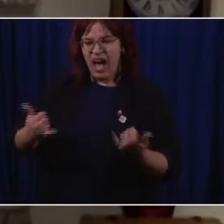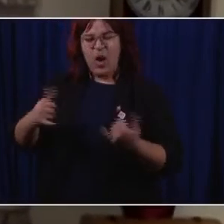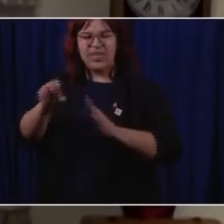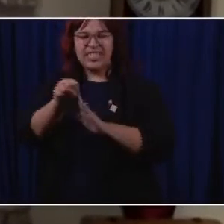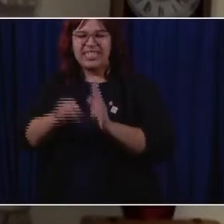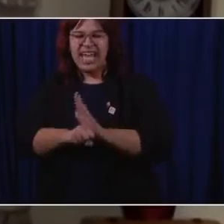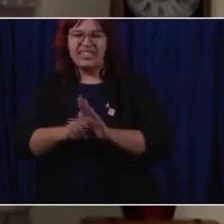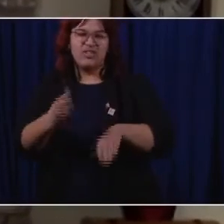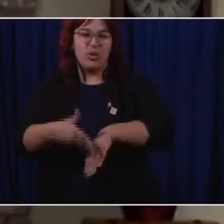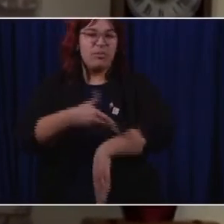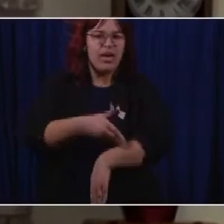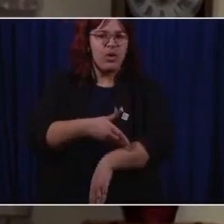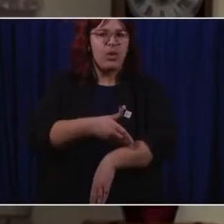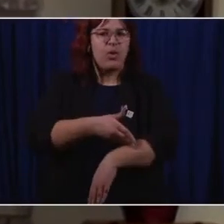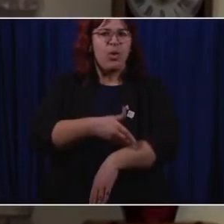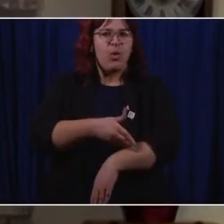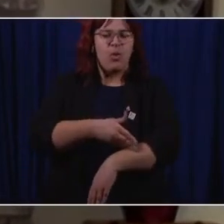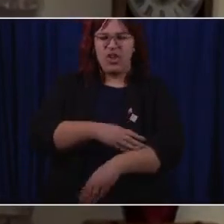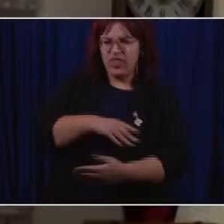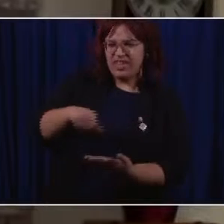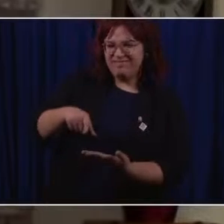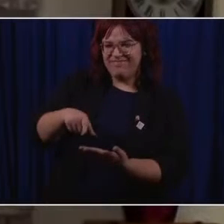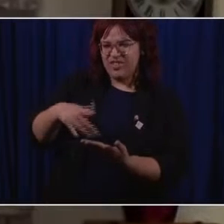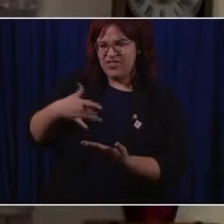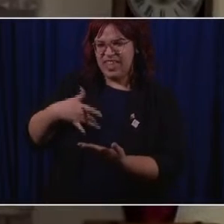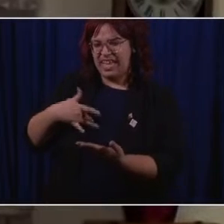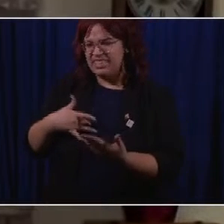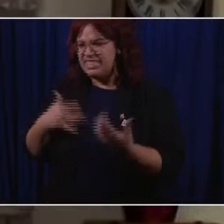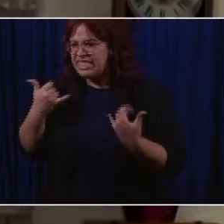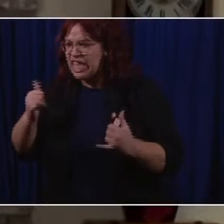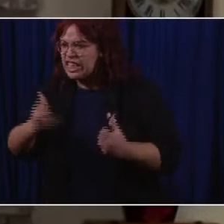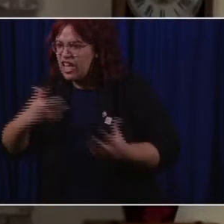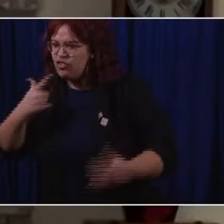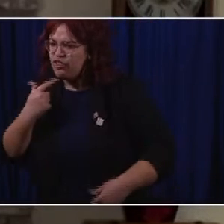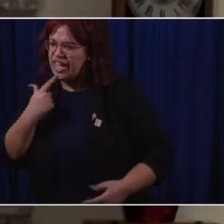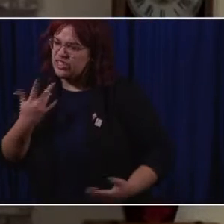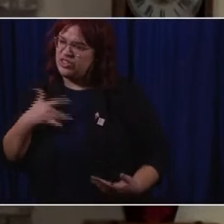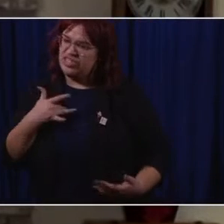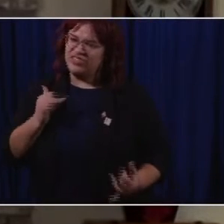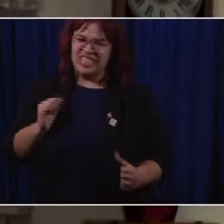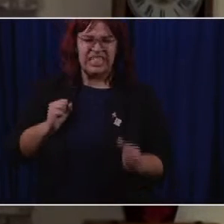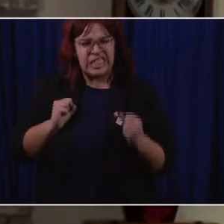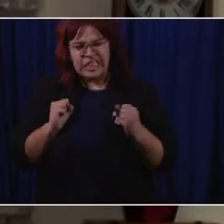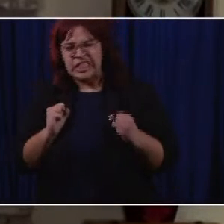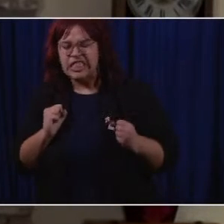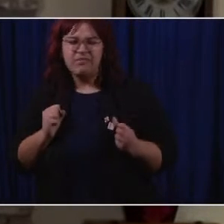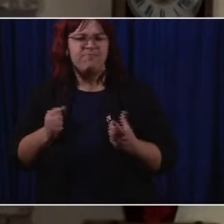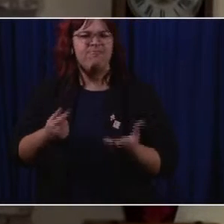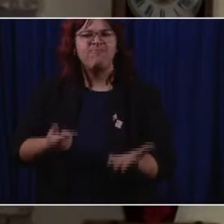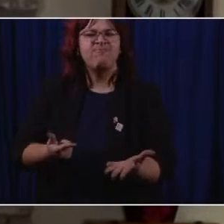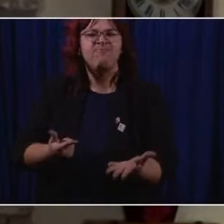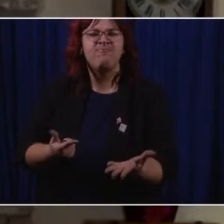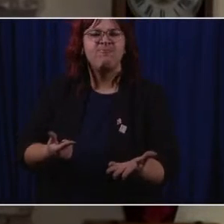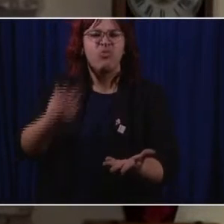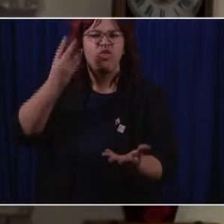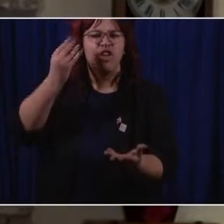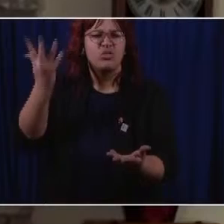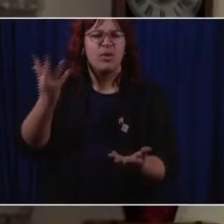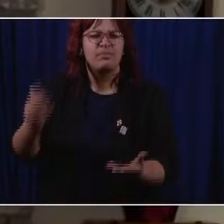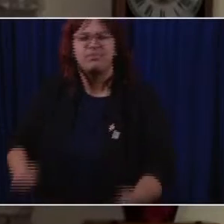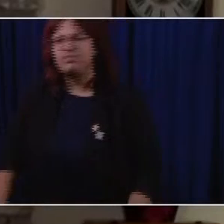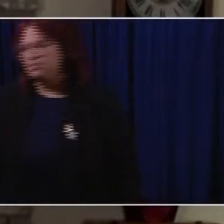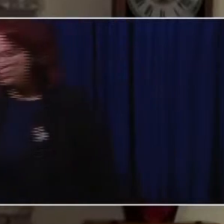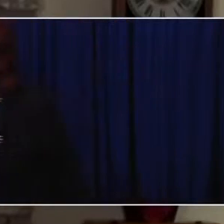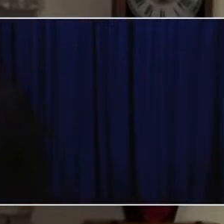you? Well, again, I want to try to pull people a little bit away from this map and